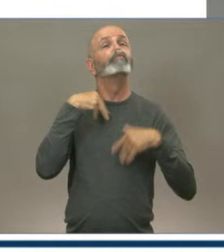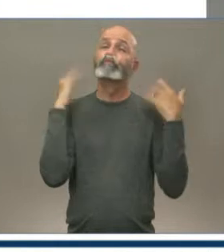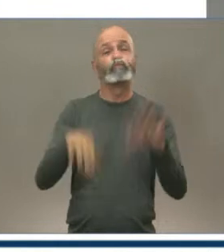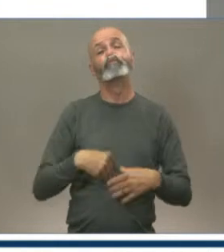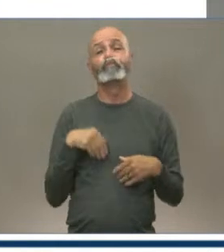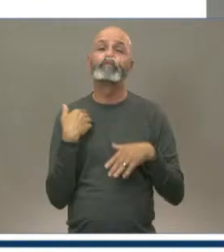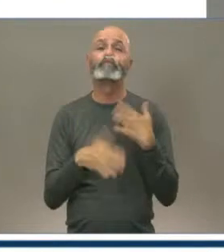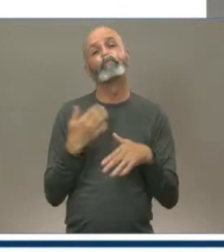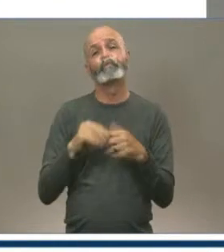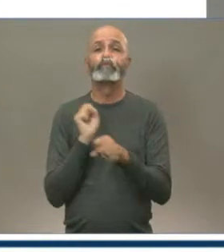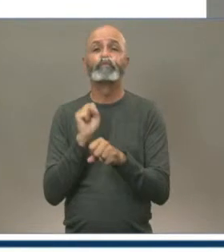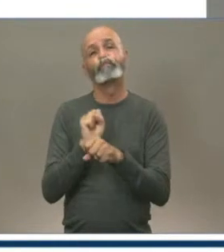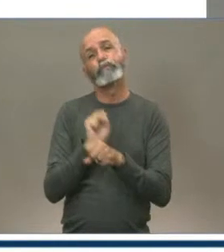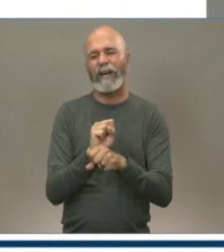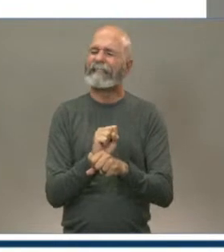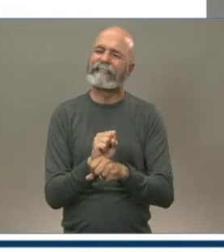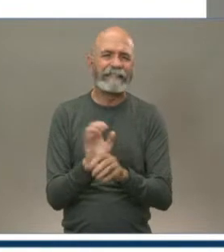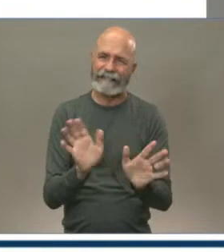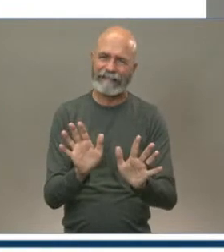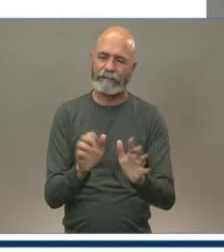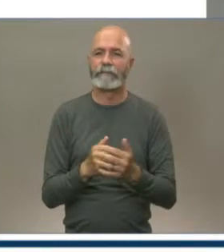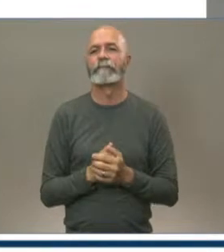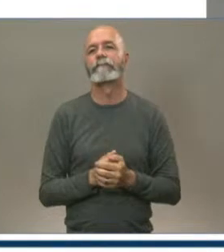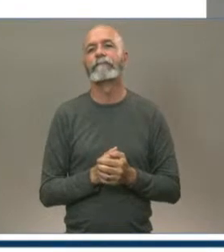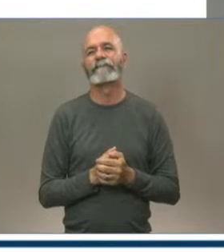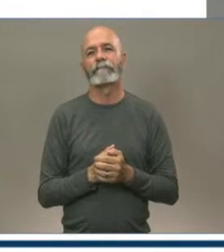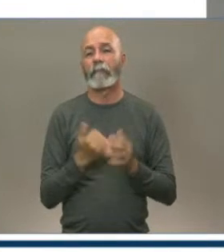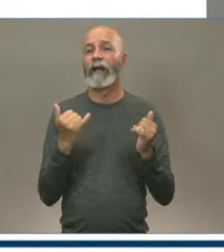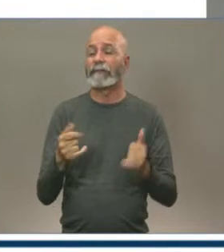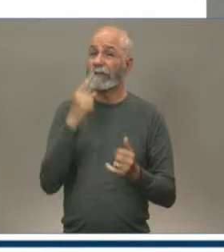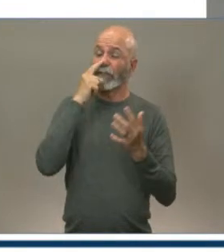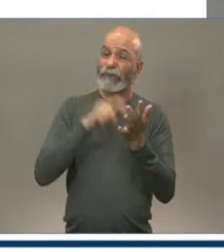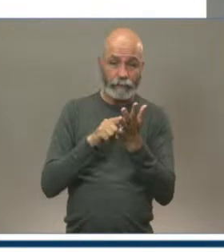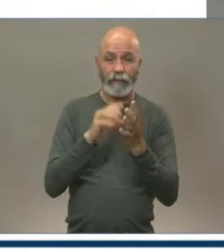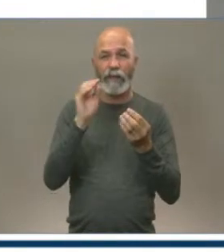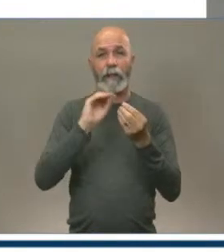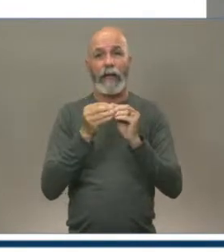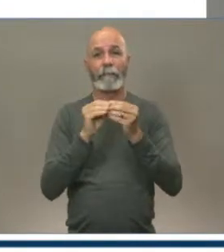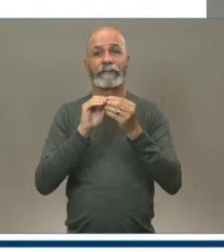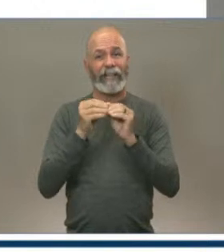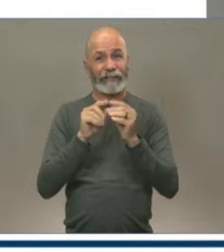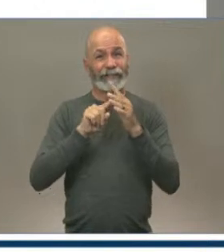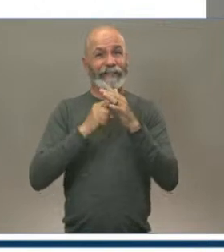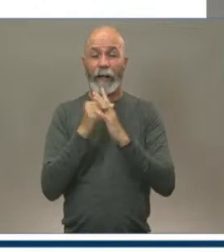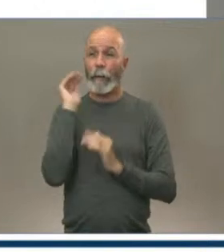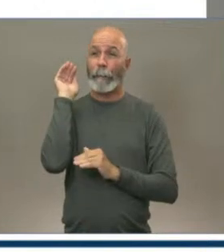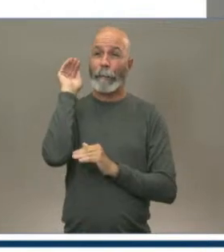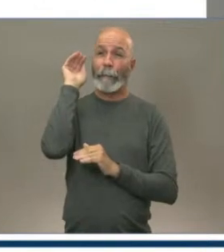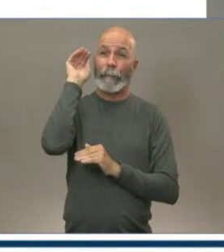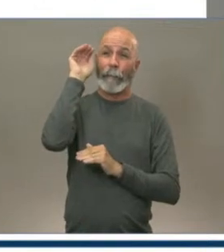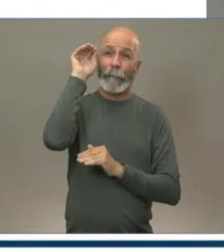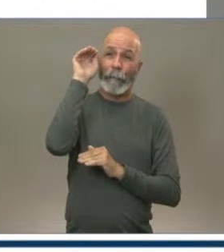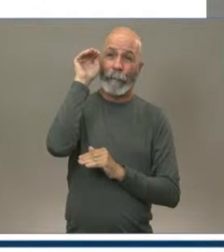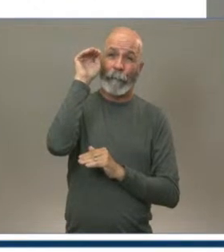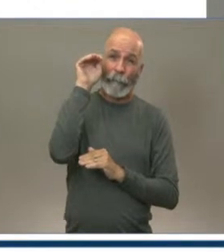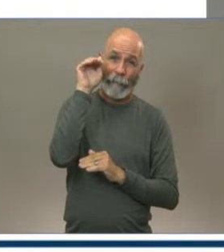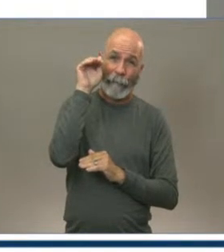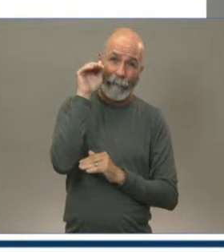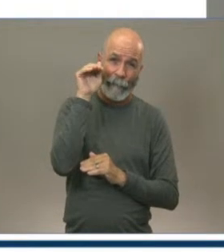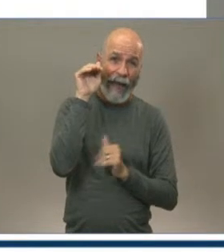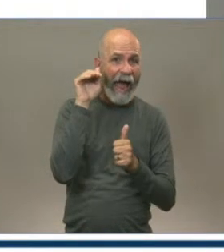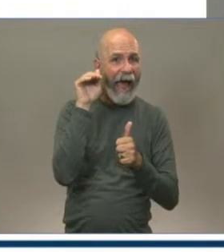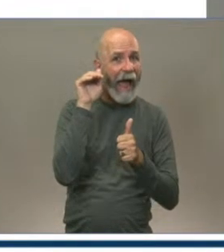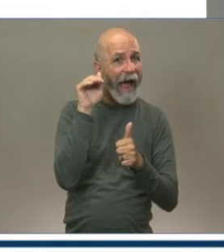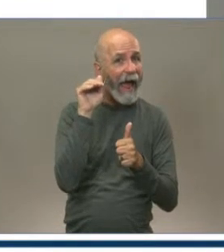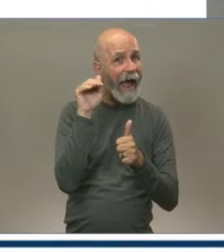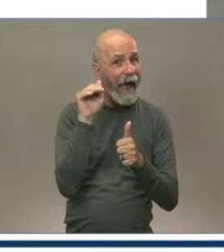We are starting to see early signs of our case numbers that are trending in the right direction. The restrictions